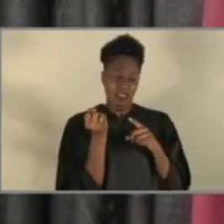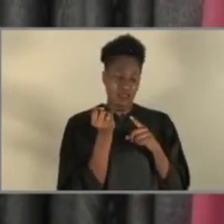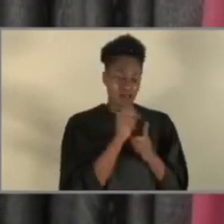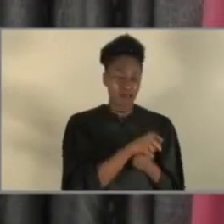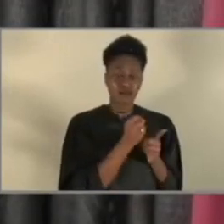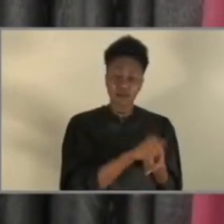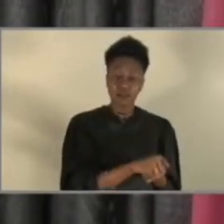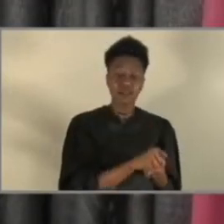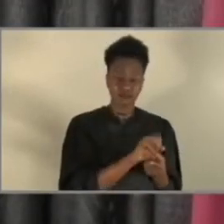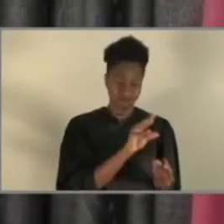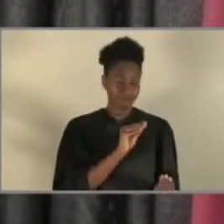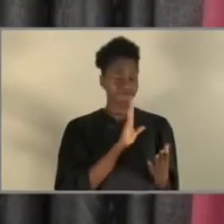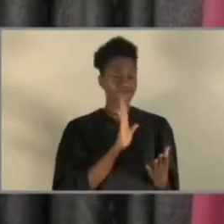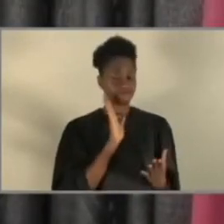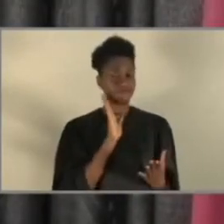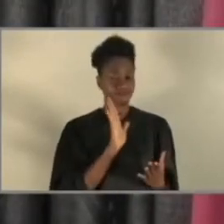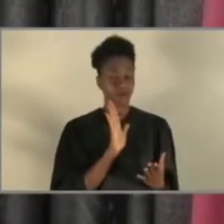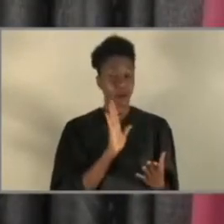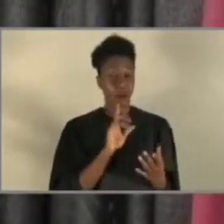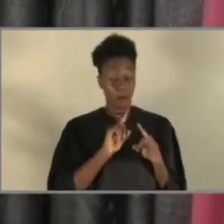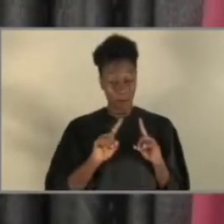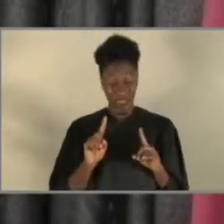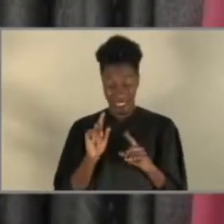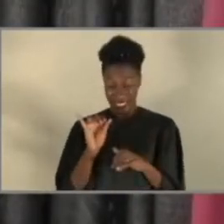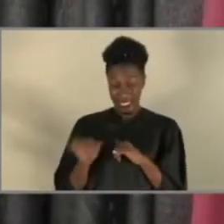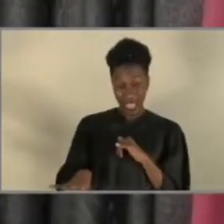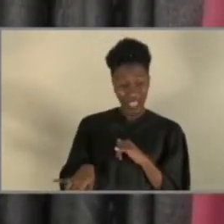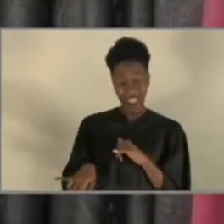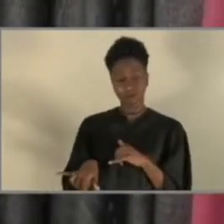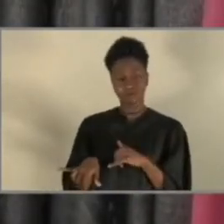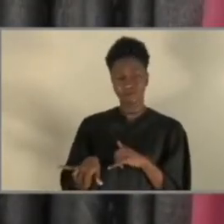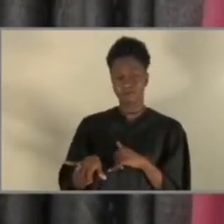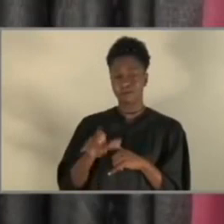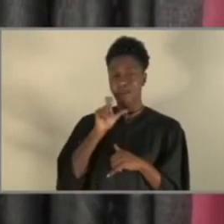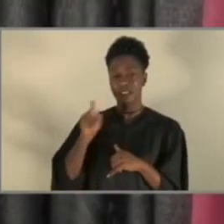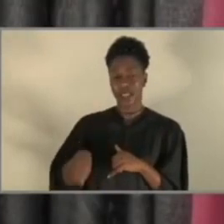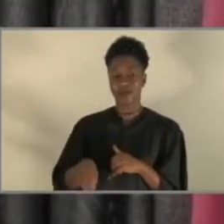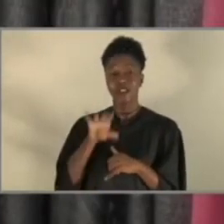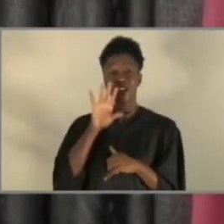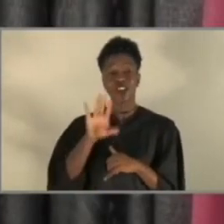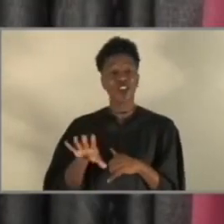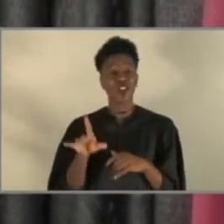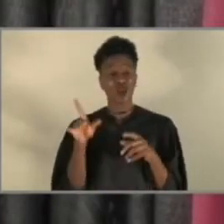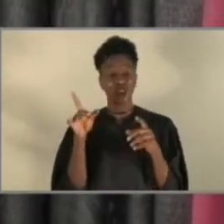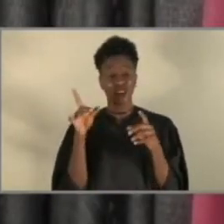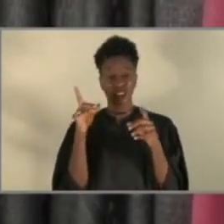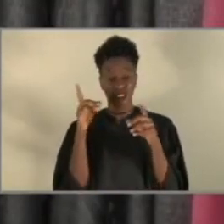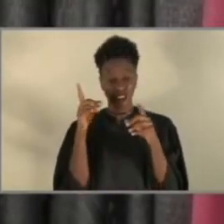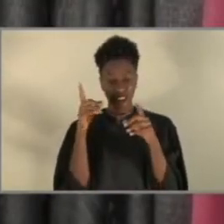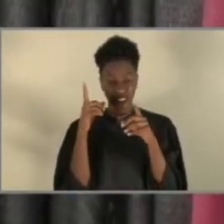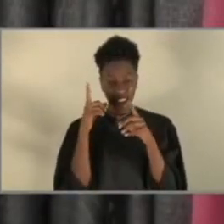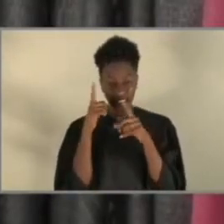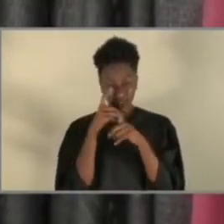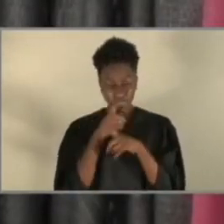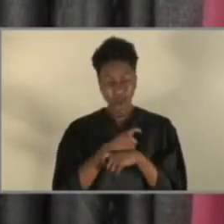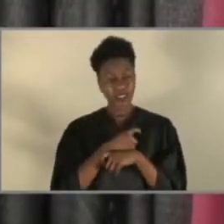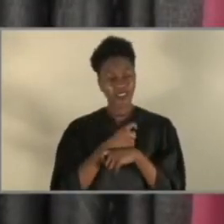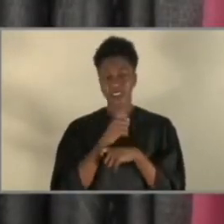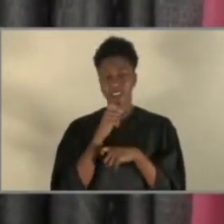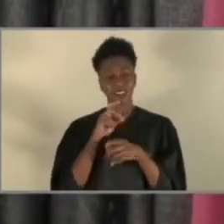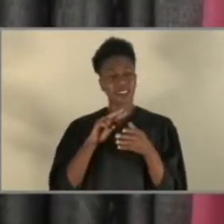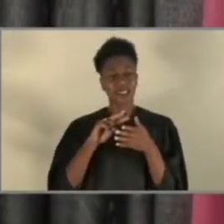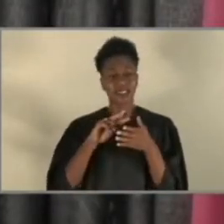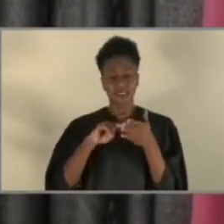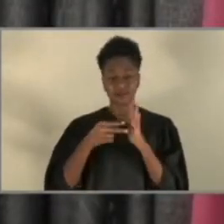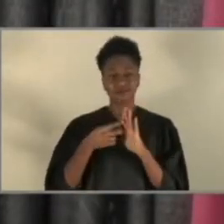not be defeated. Please remember that your difficulties do not define you. They simply